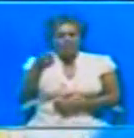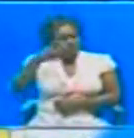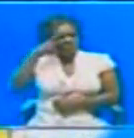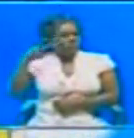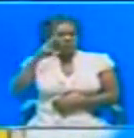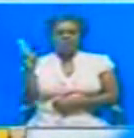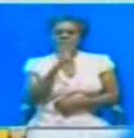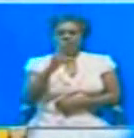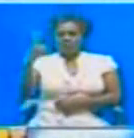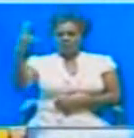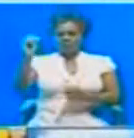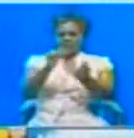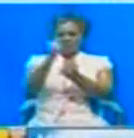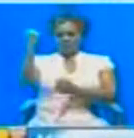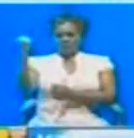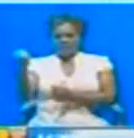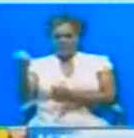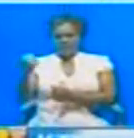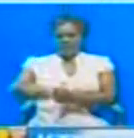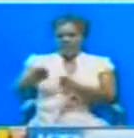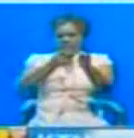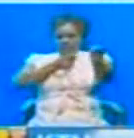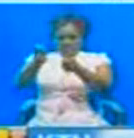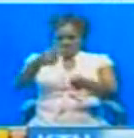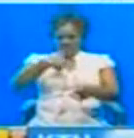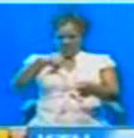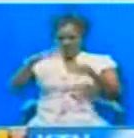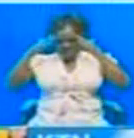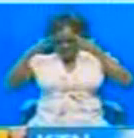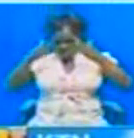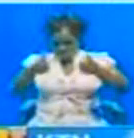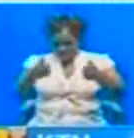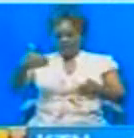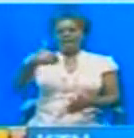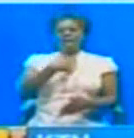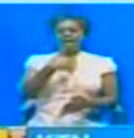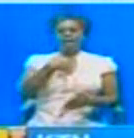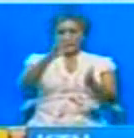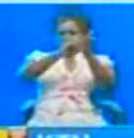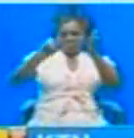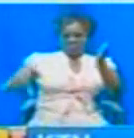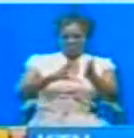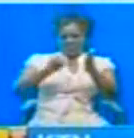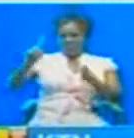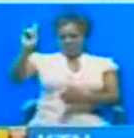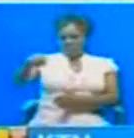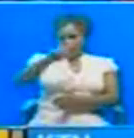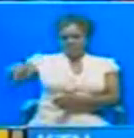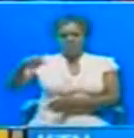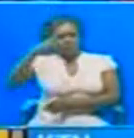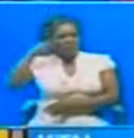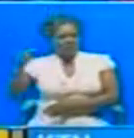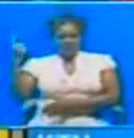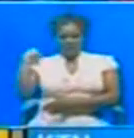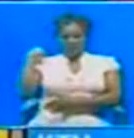in 2015. My administration remains committed to rooting out the evil of terrorism.